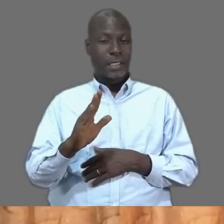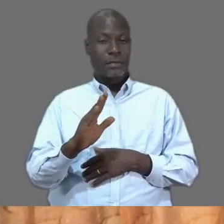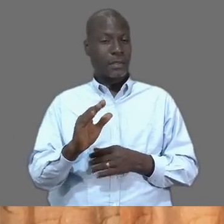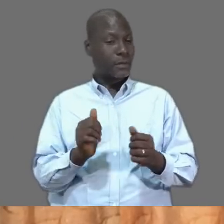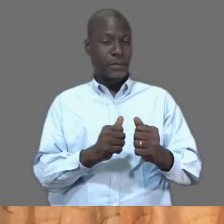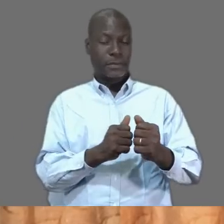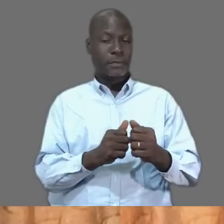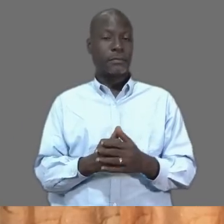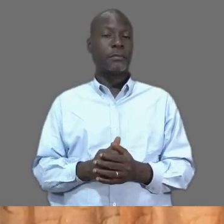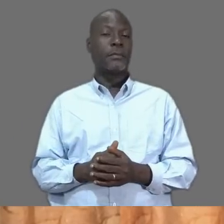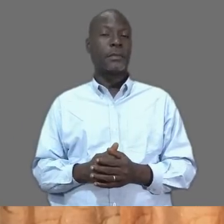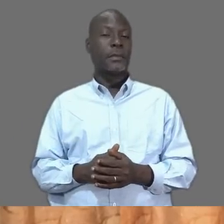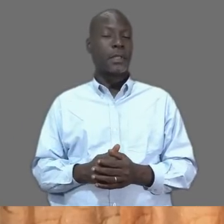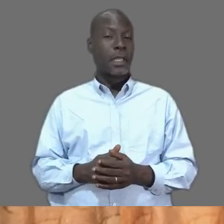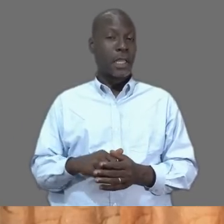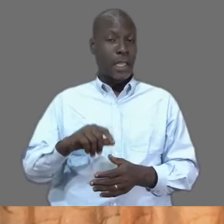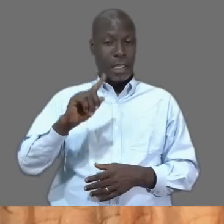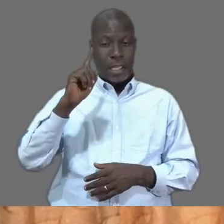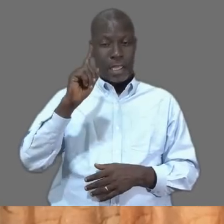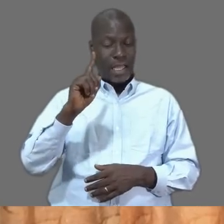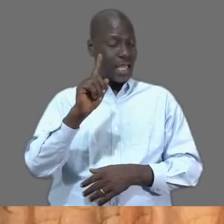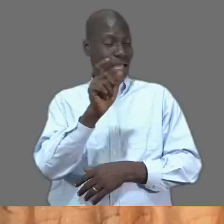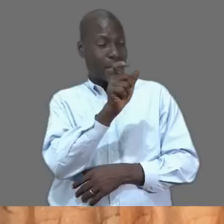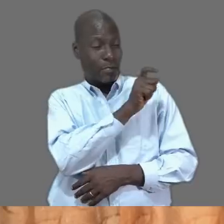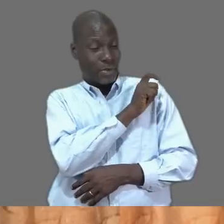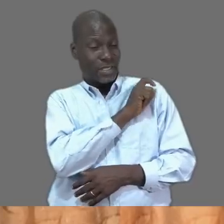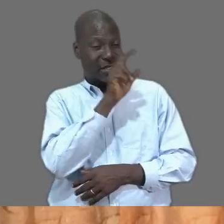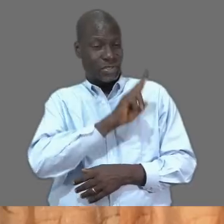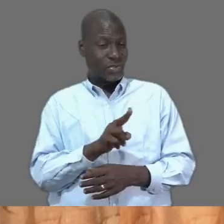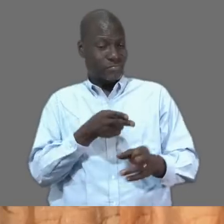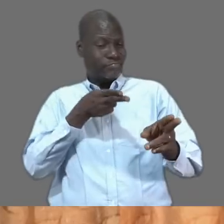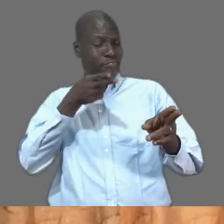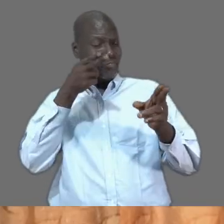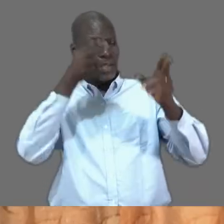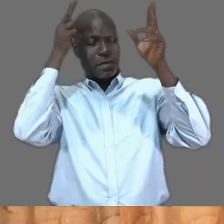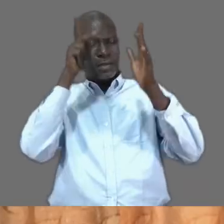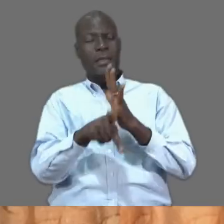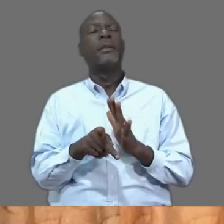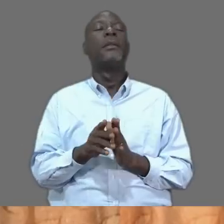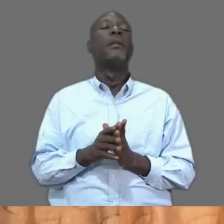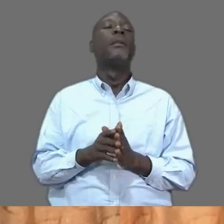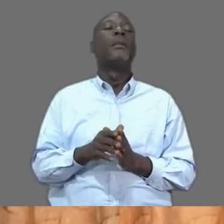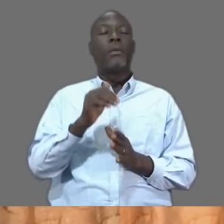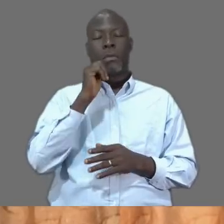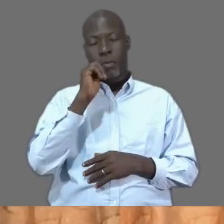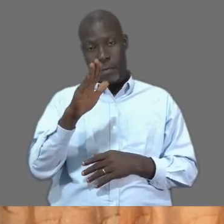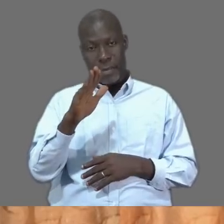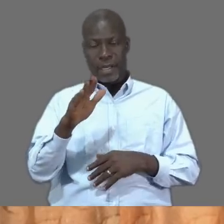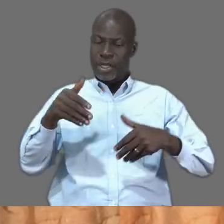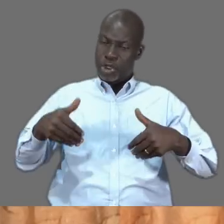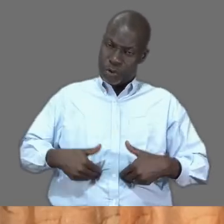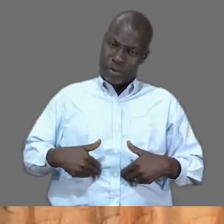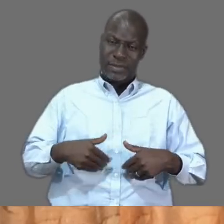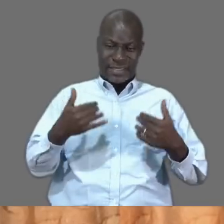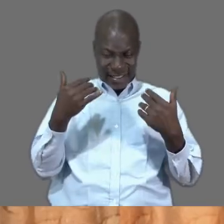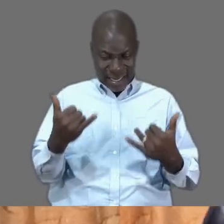ame aban tuo no na odi ekum obi no ayi obi nkwa efre ho minu anom ema ene maba wa mo